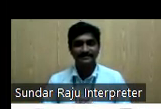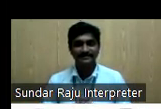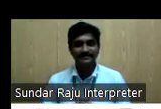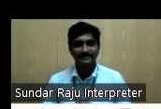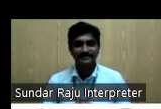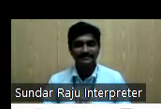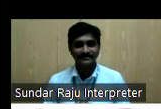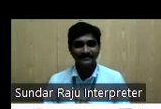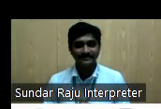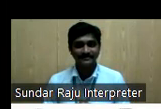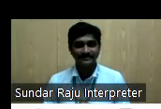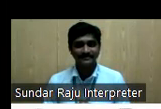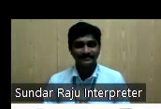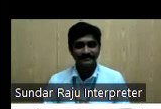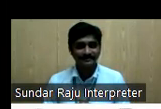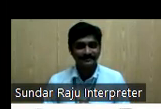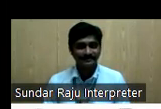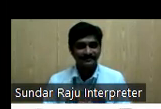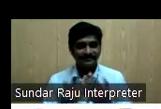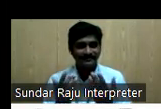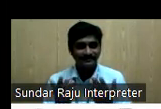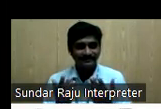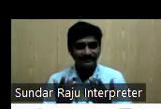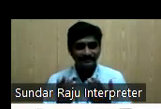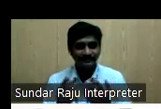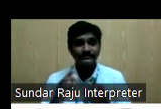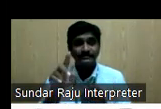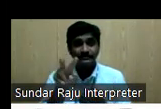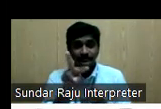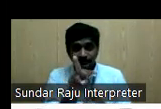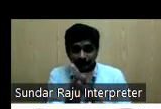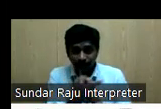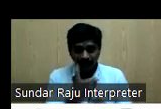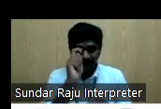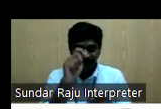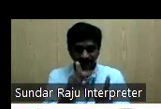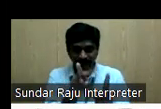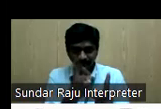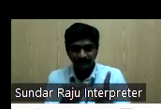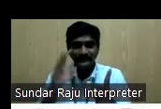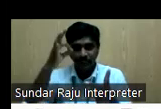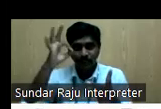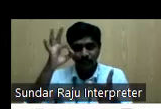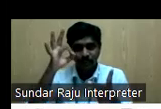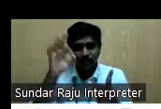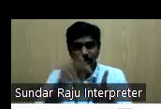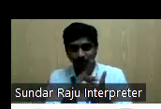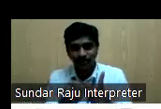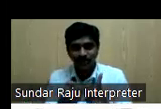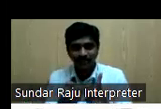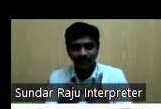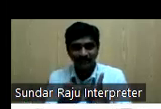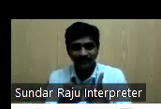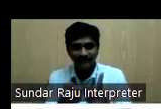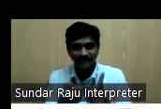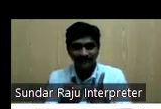Scheme. This compendium will be accessible in Telugu within the next couple of months, ensuring that it will